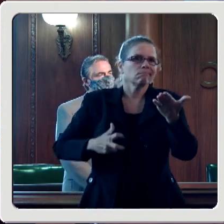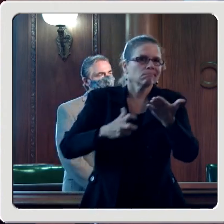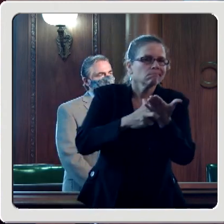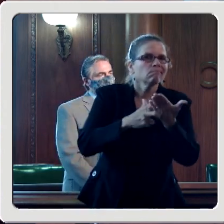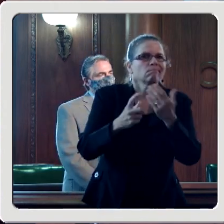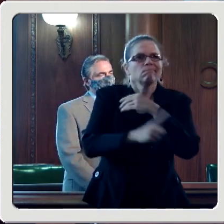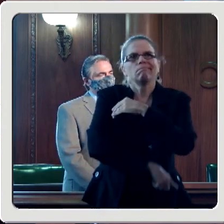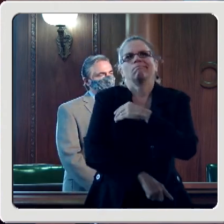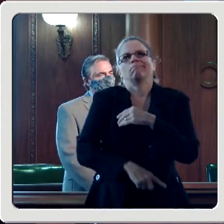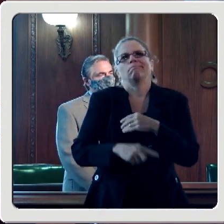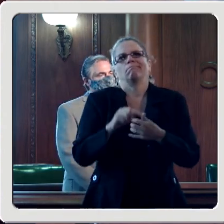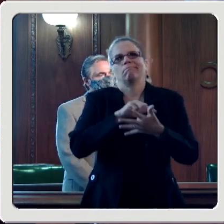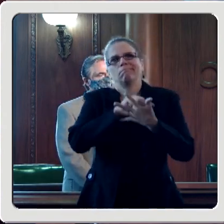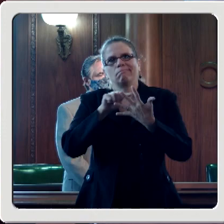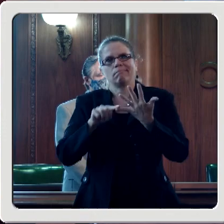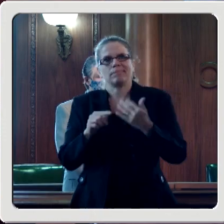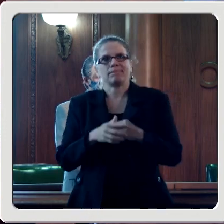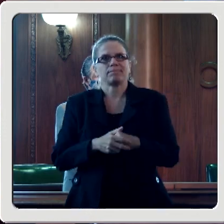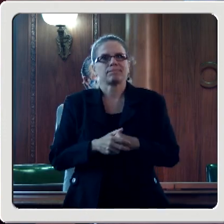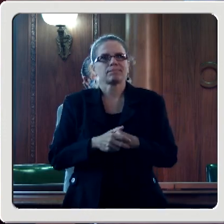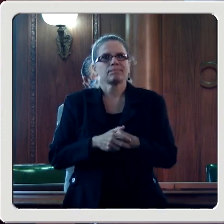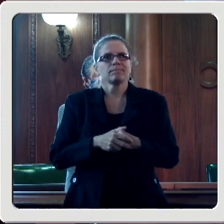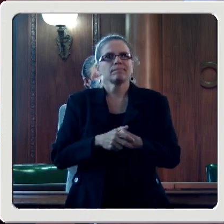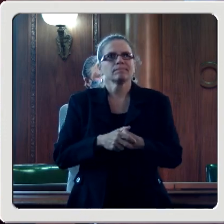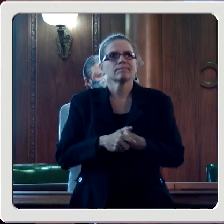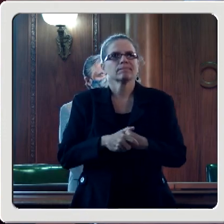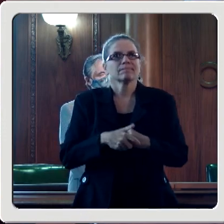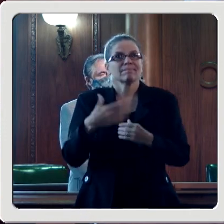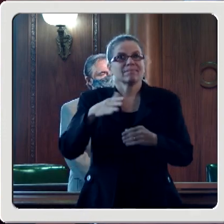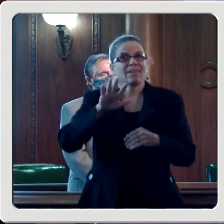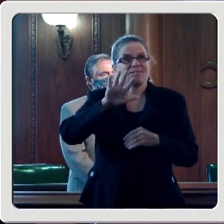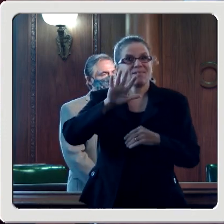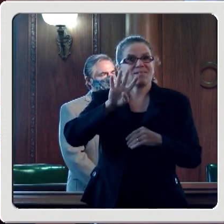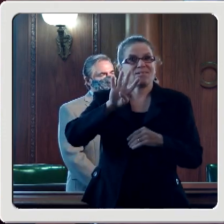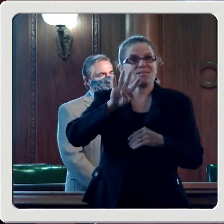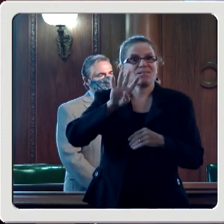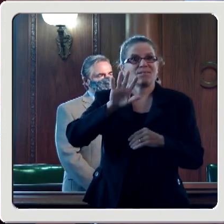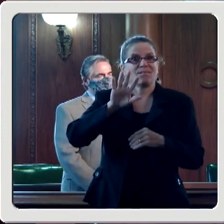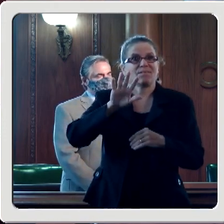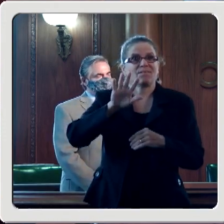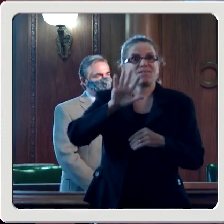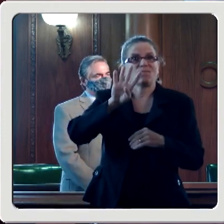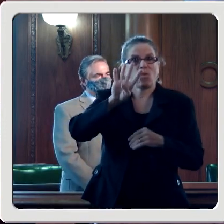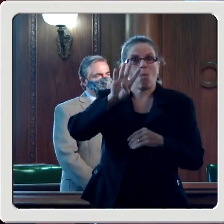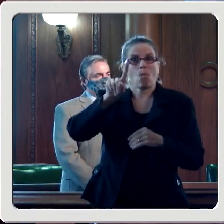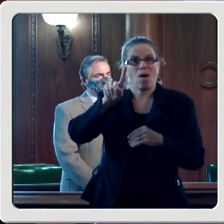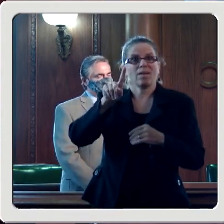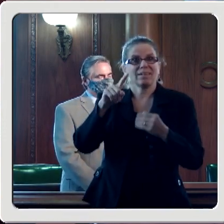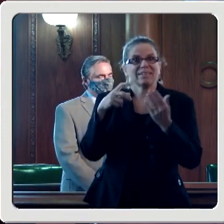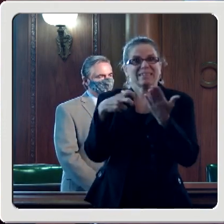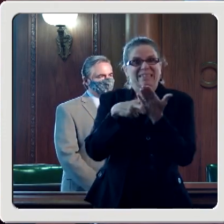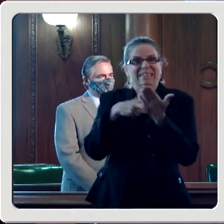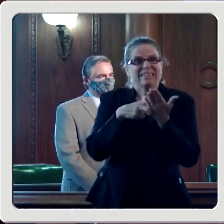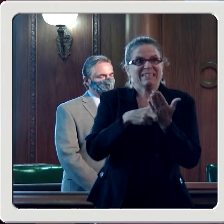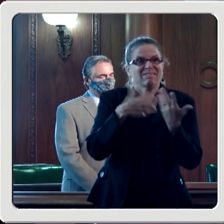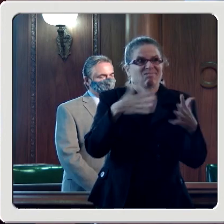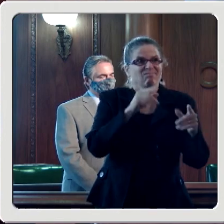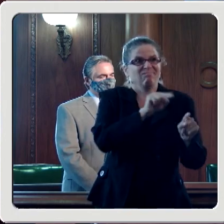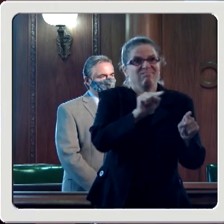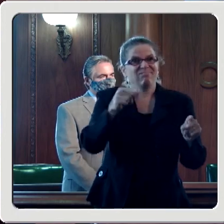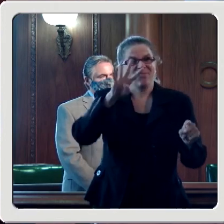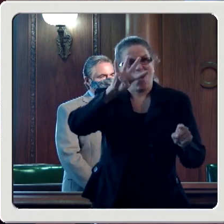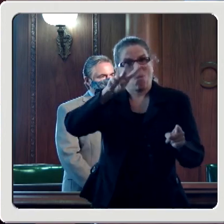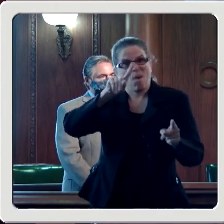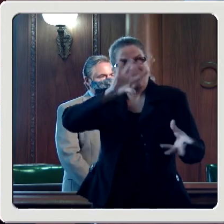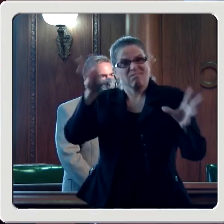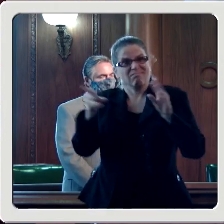issued 41 civil motor vehicle citations. We also have 2 additional criminal complaints. So we're taking